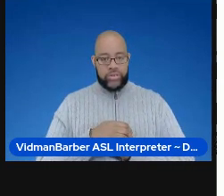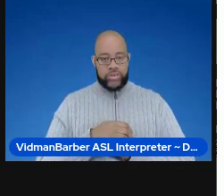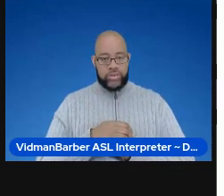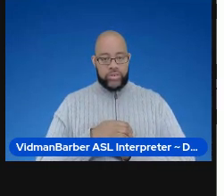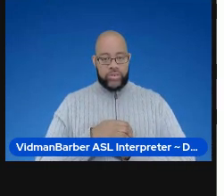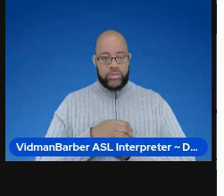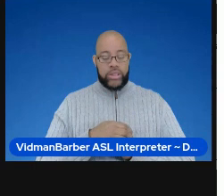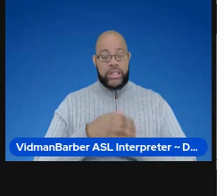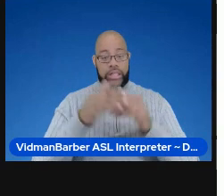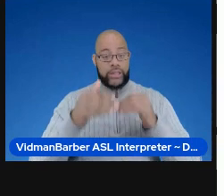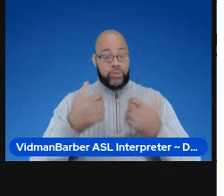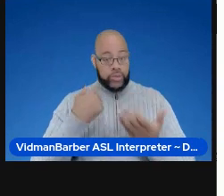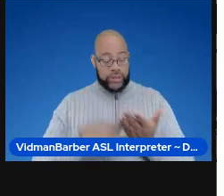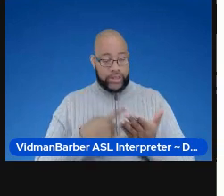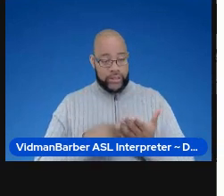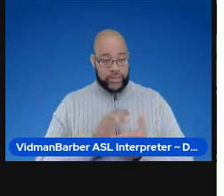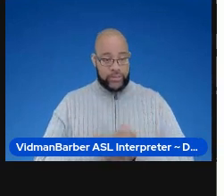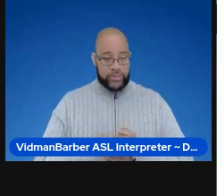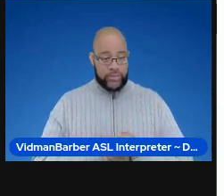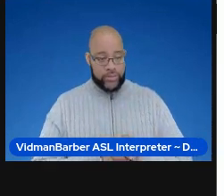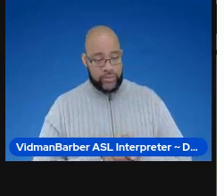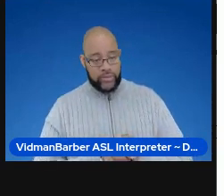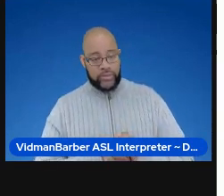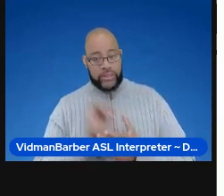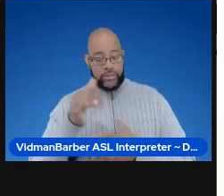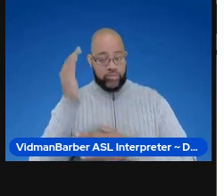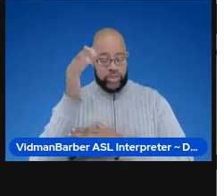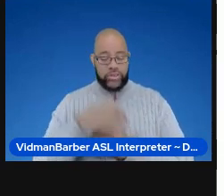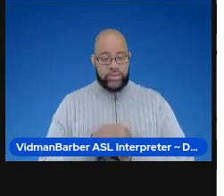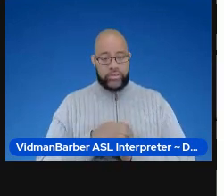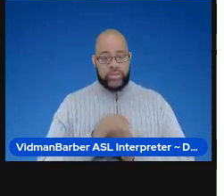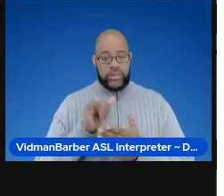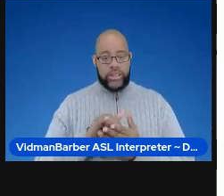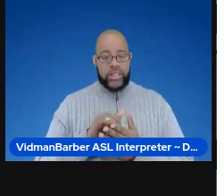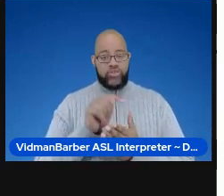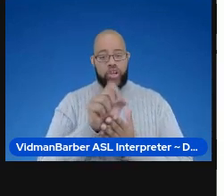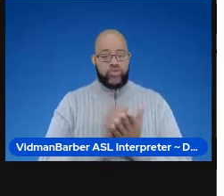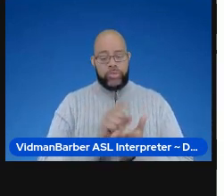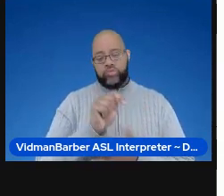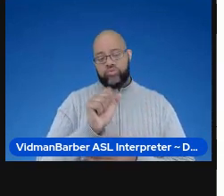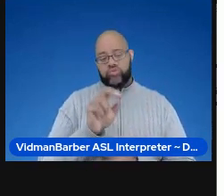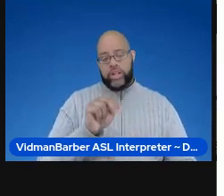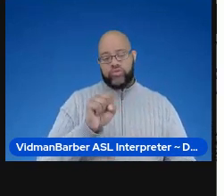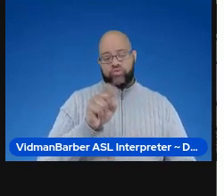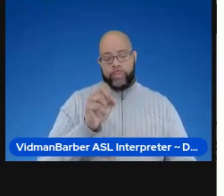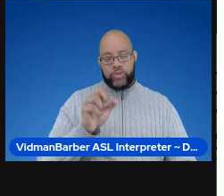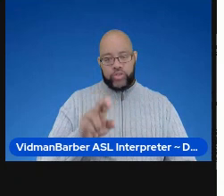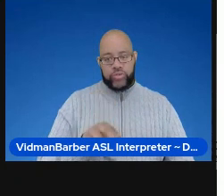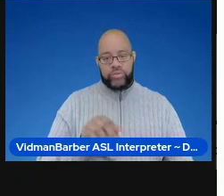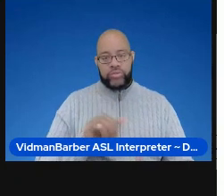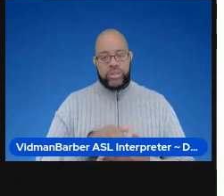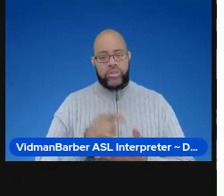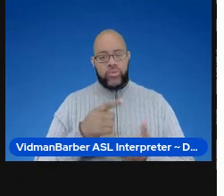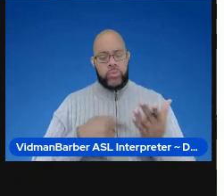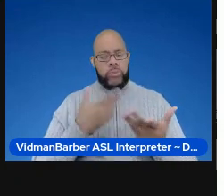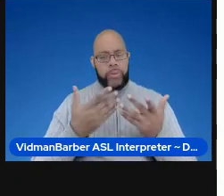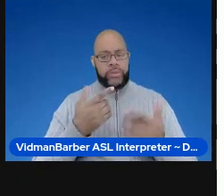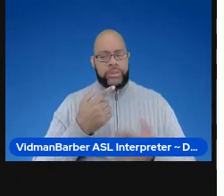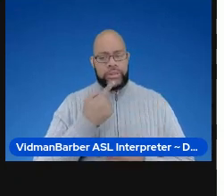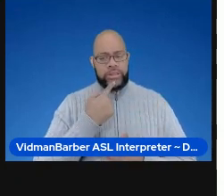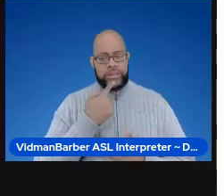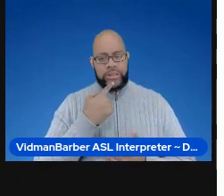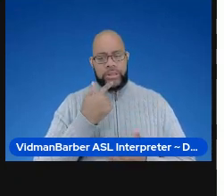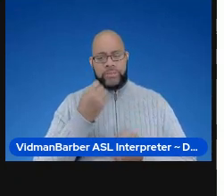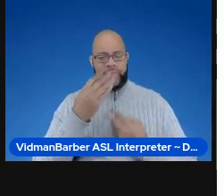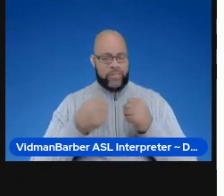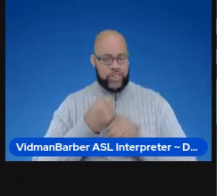The next bit I want to talk about in this presentation is the transcriptome. So I want to talk about a study which we published a couple of years ago